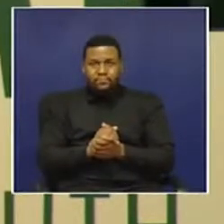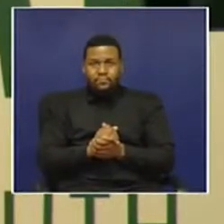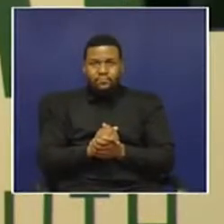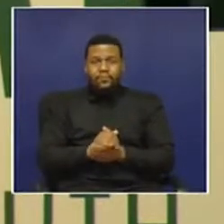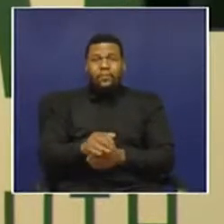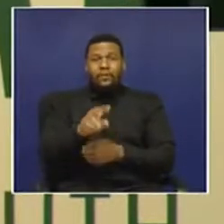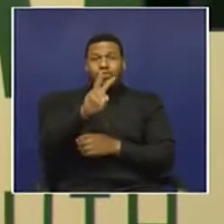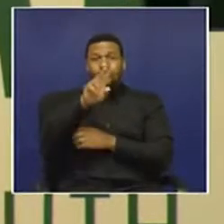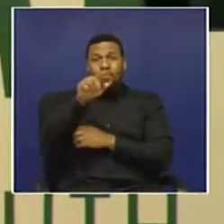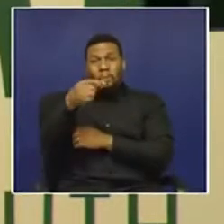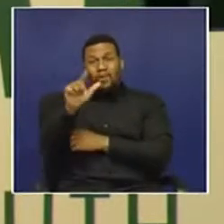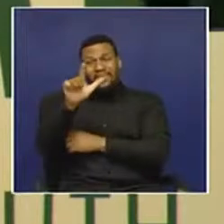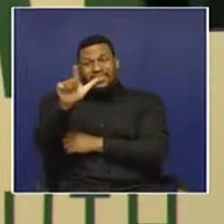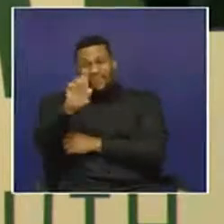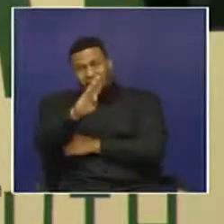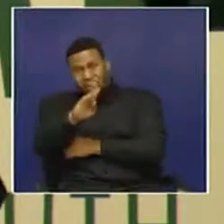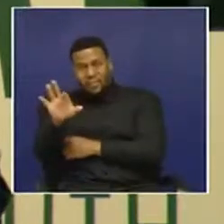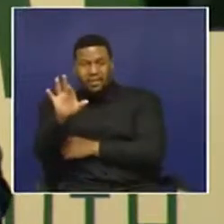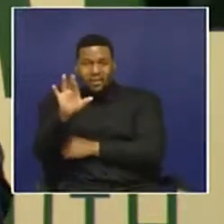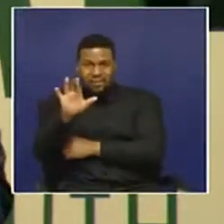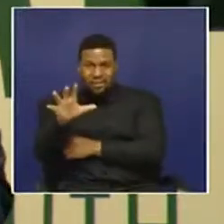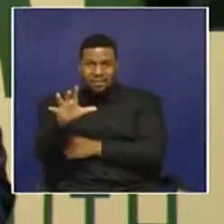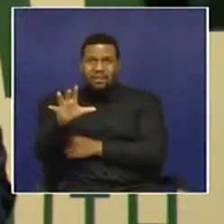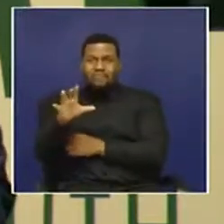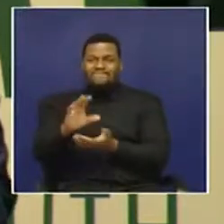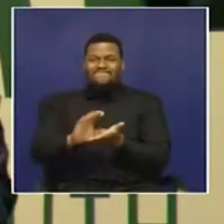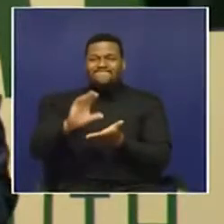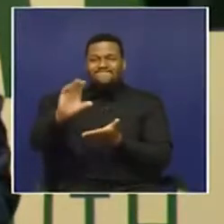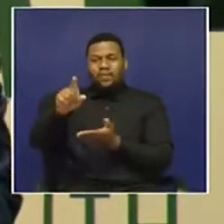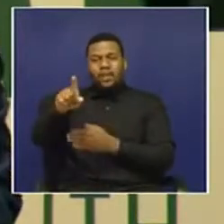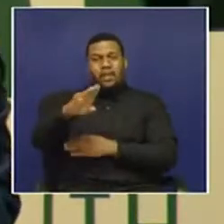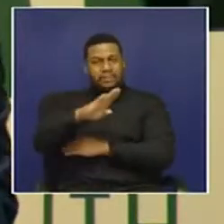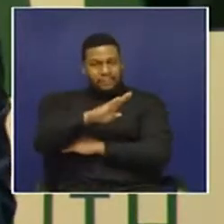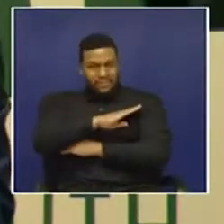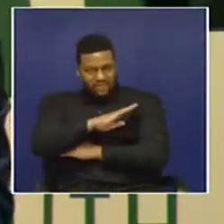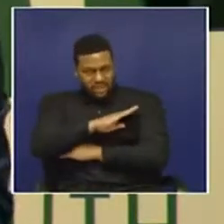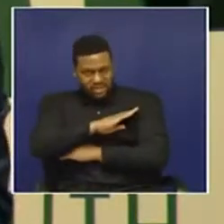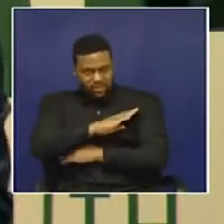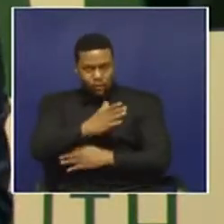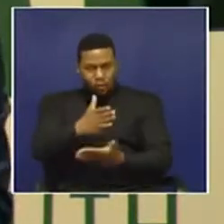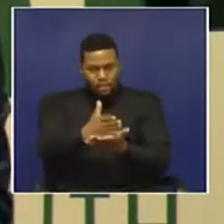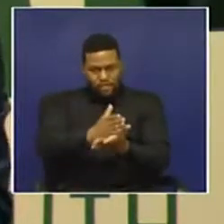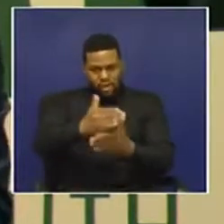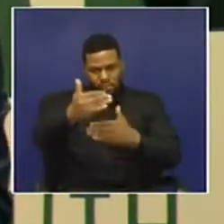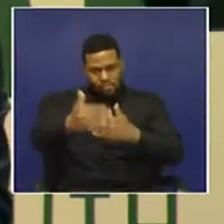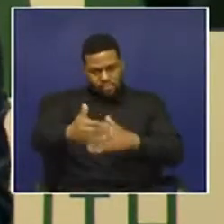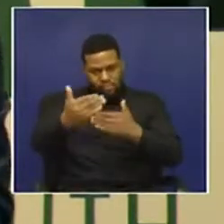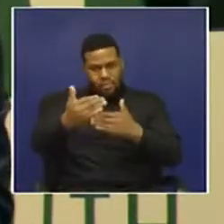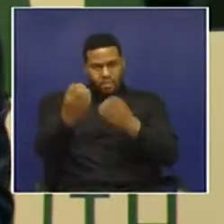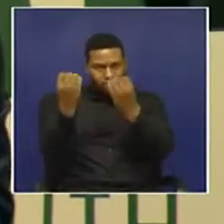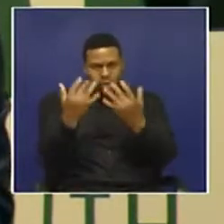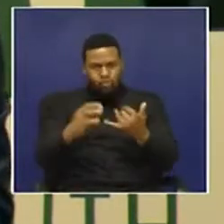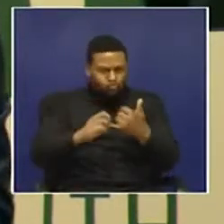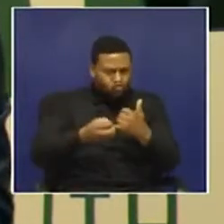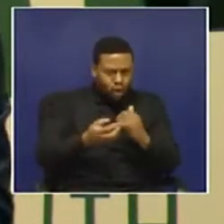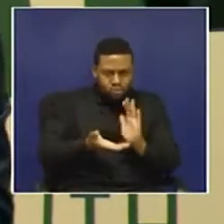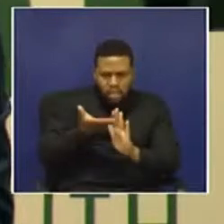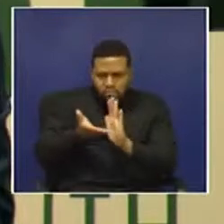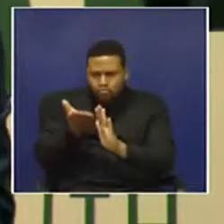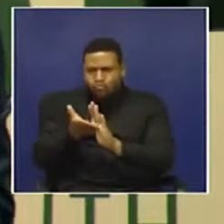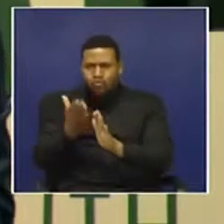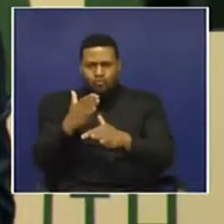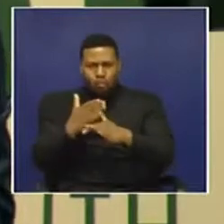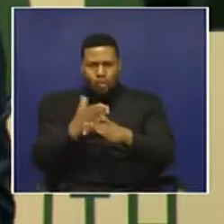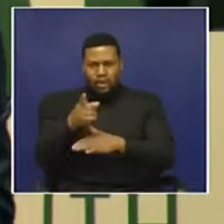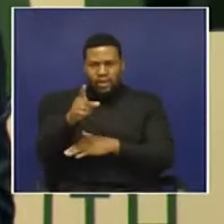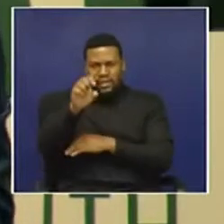2.7 billion is added to defense over the medium term to improve operations, including maintaining the South African Air Force